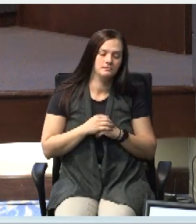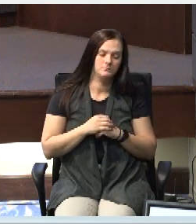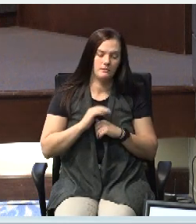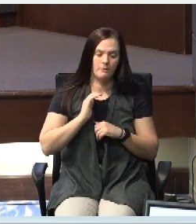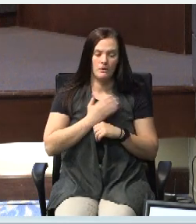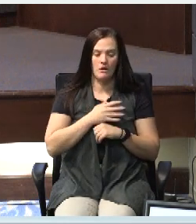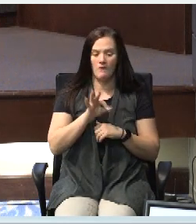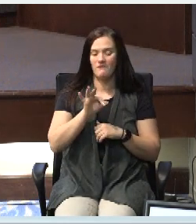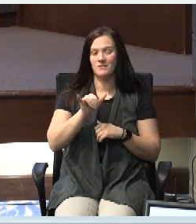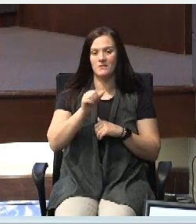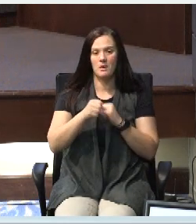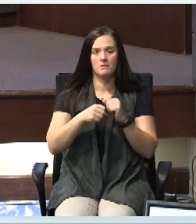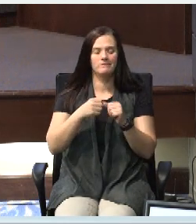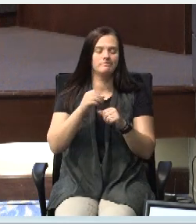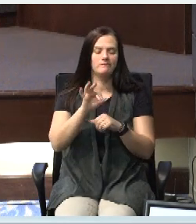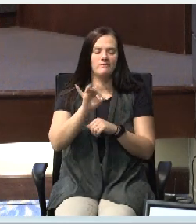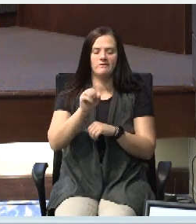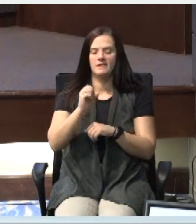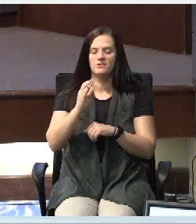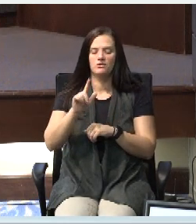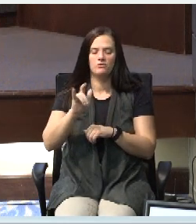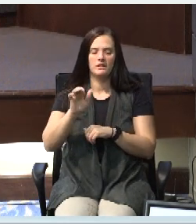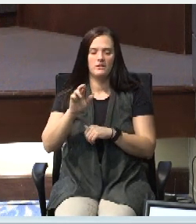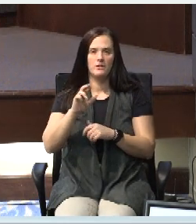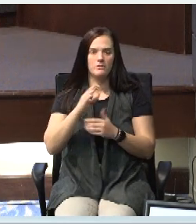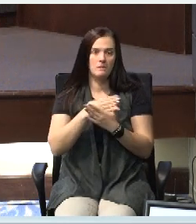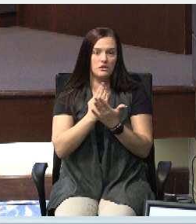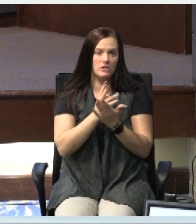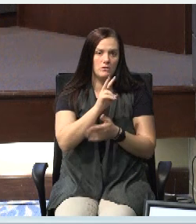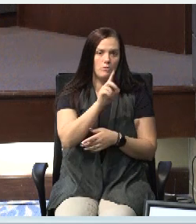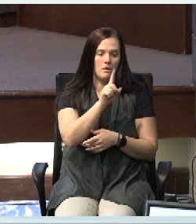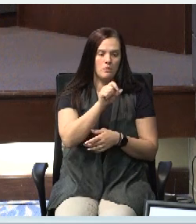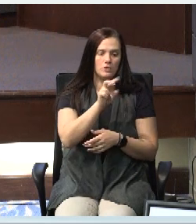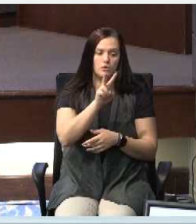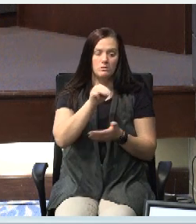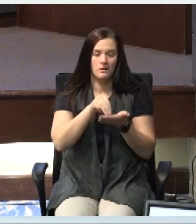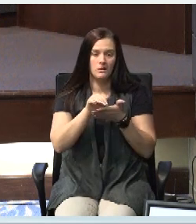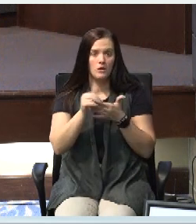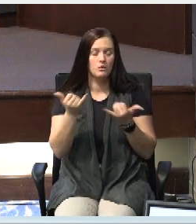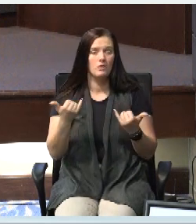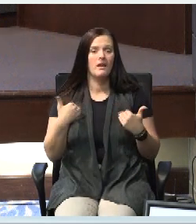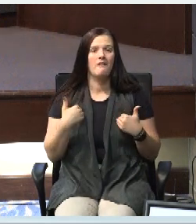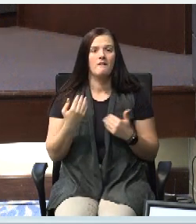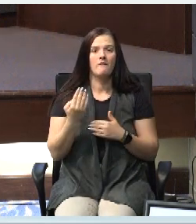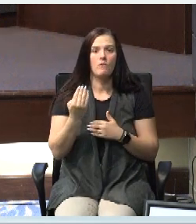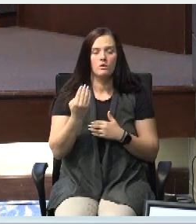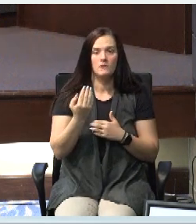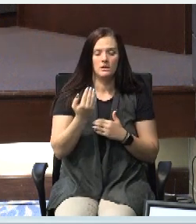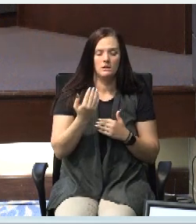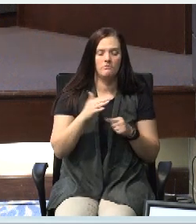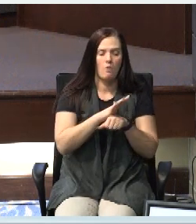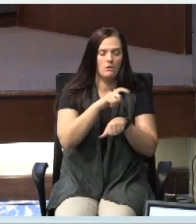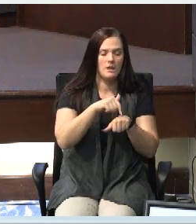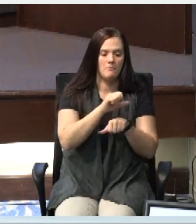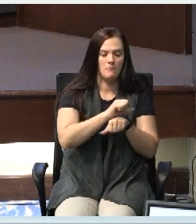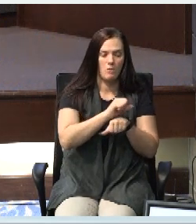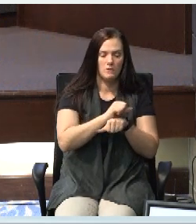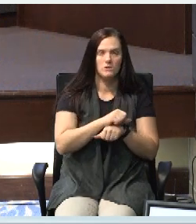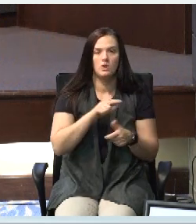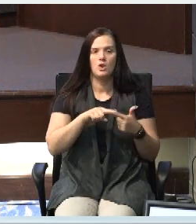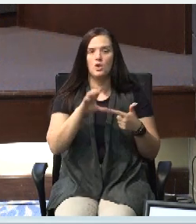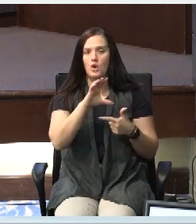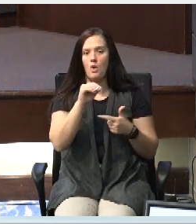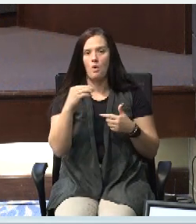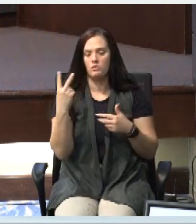Our fiscal year budget is estimated at $1.2 million. We currently have 14 full-time employees, 10 code officers,